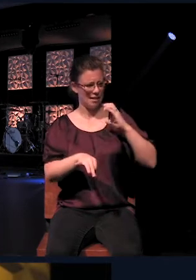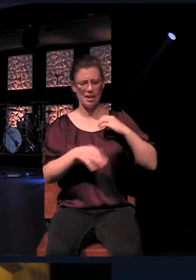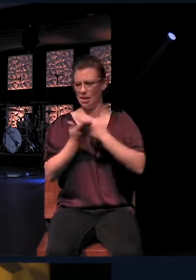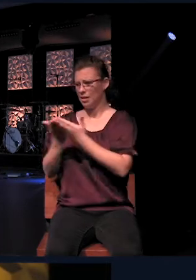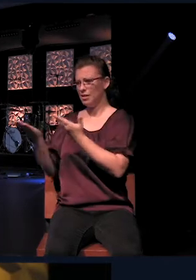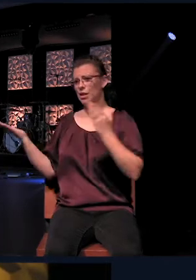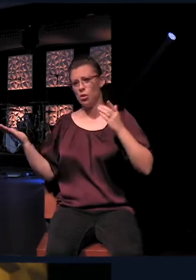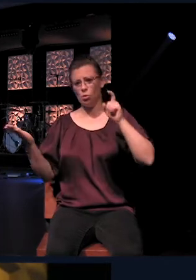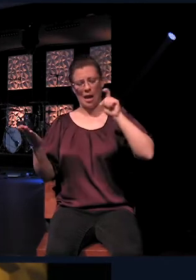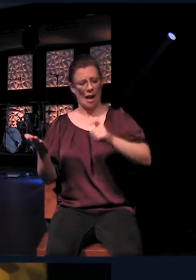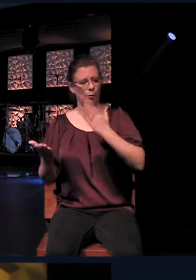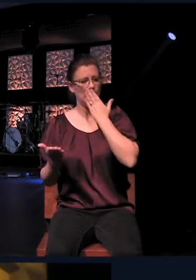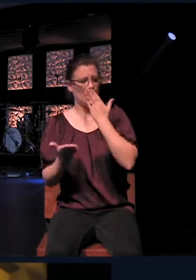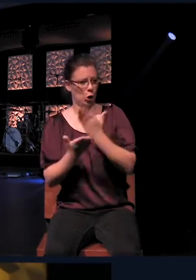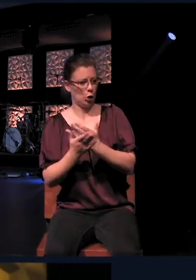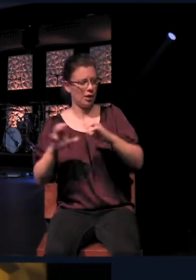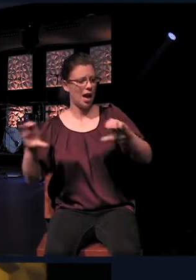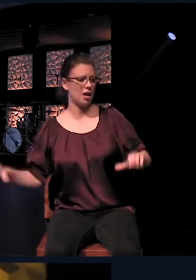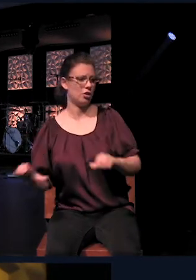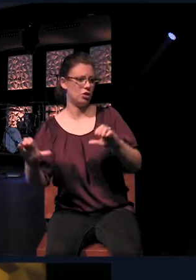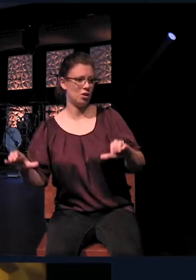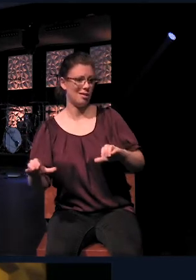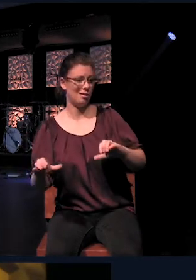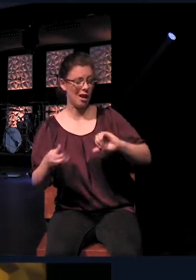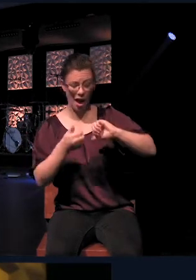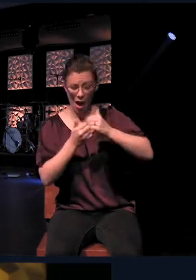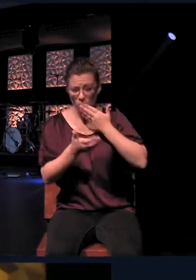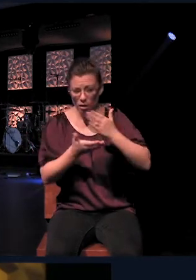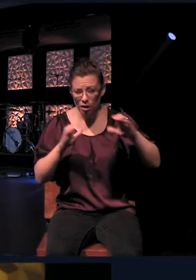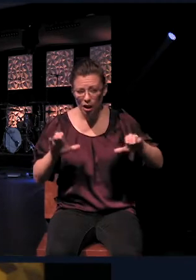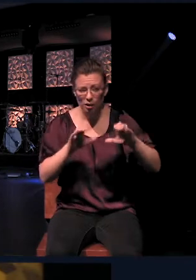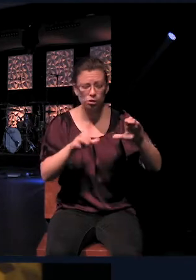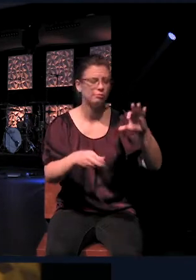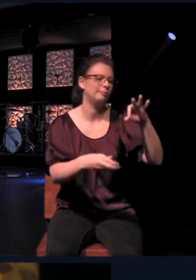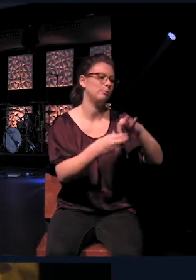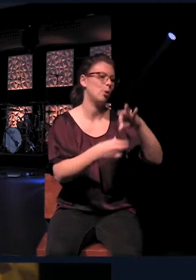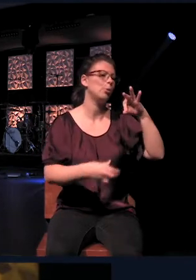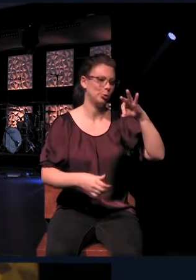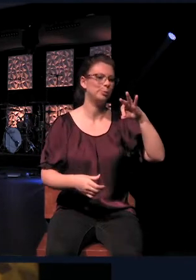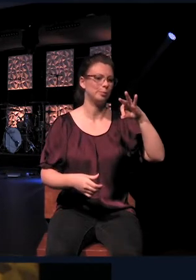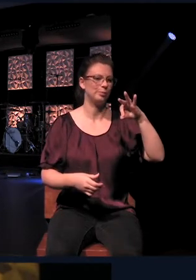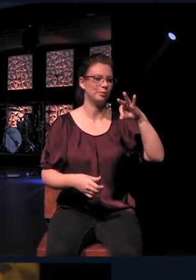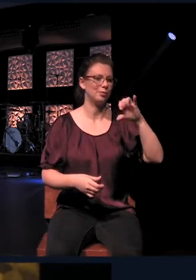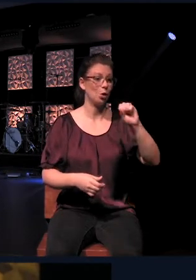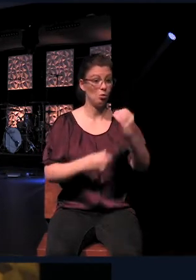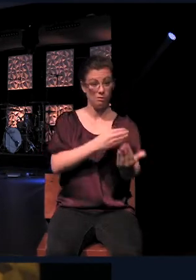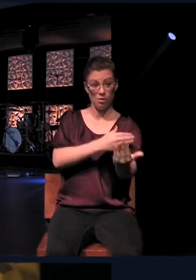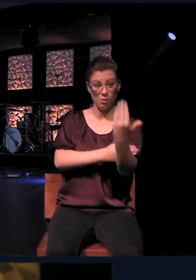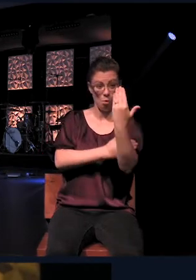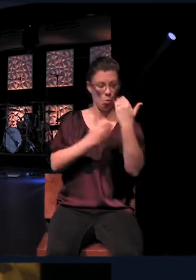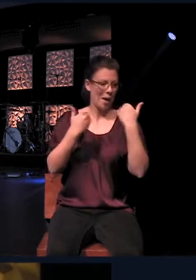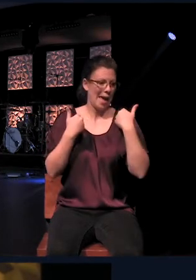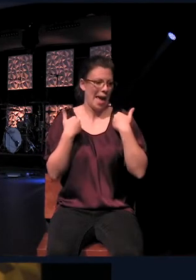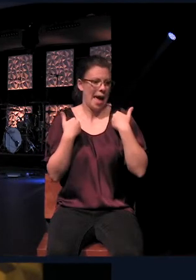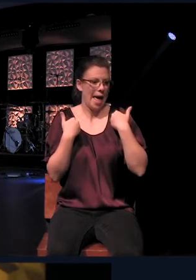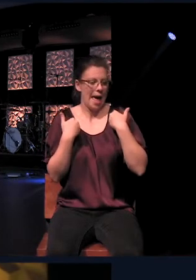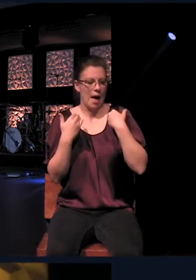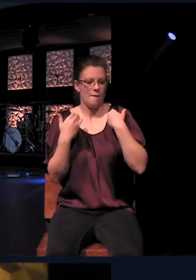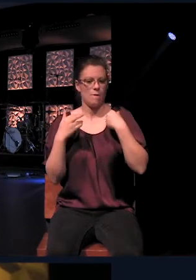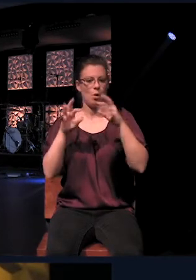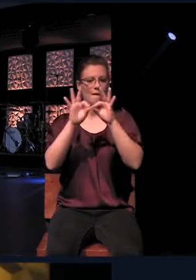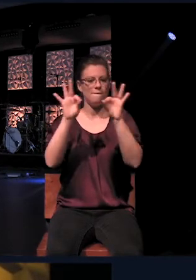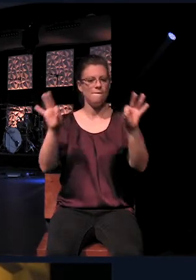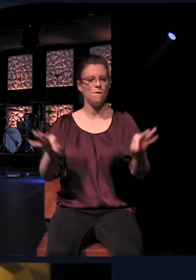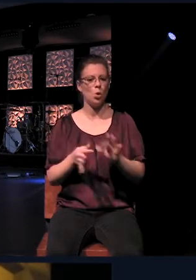so we want to encourage you to vote, be prepared for that. This morning, we have voter registration forms available